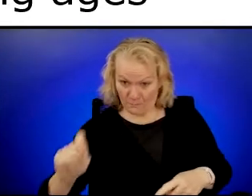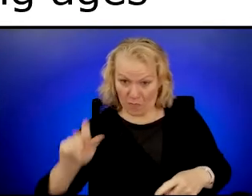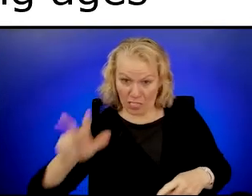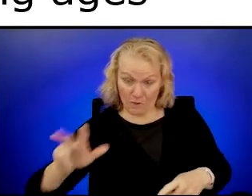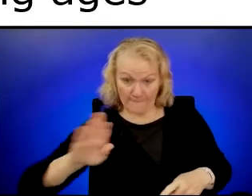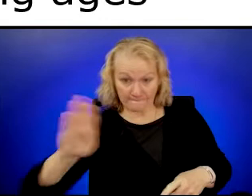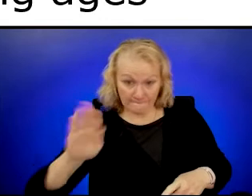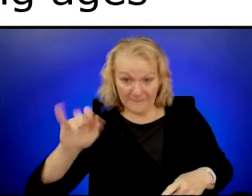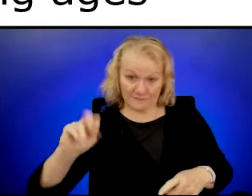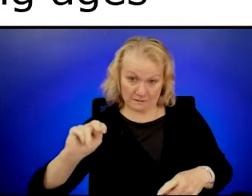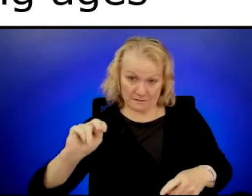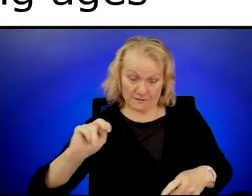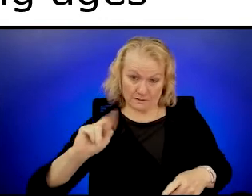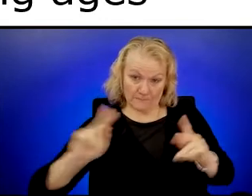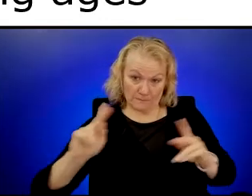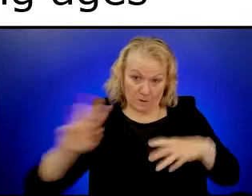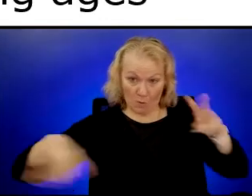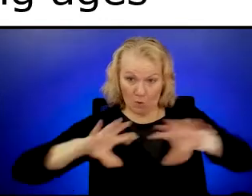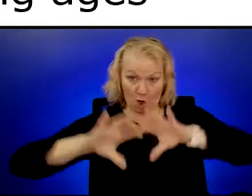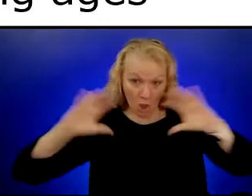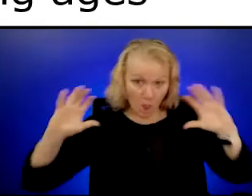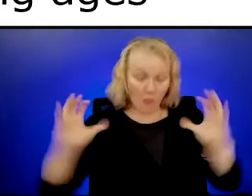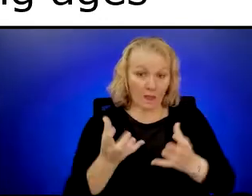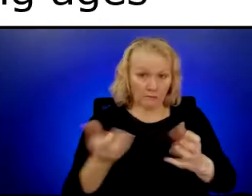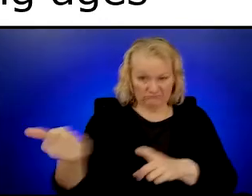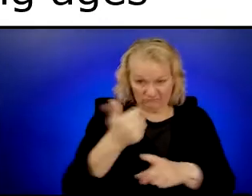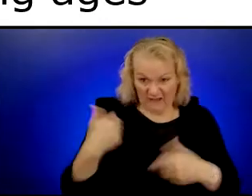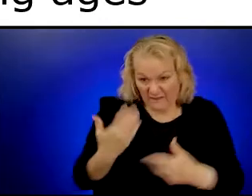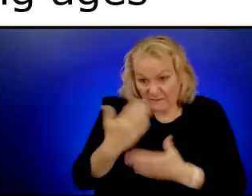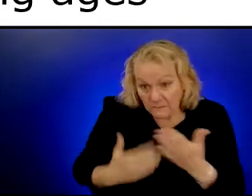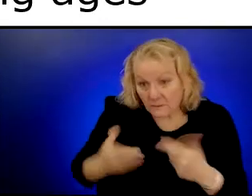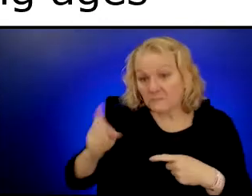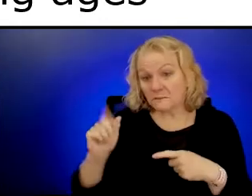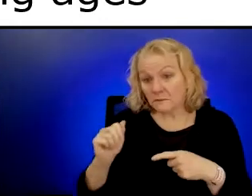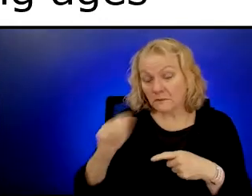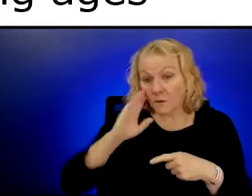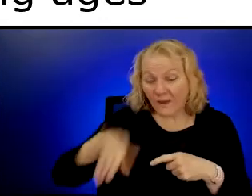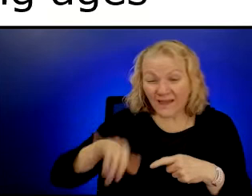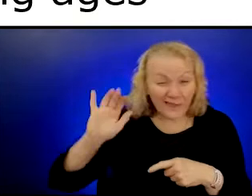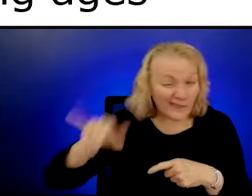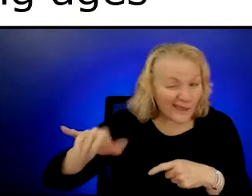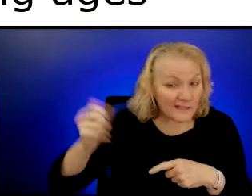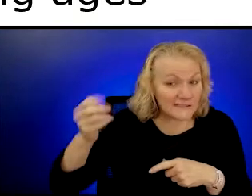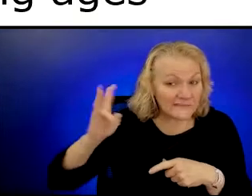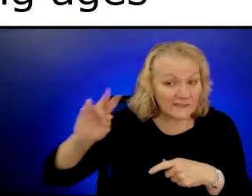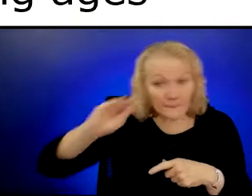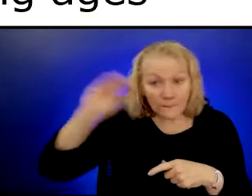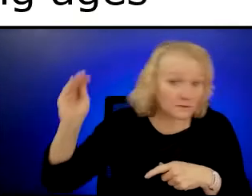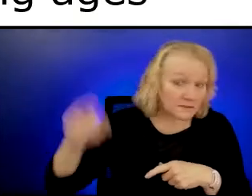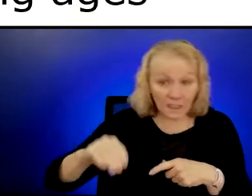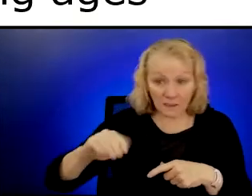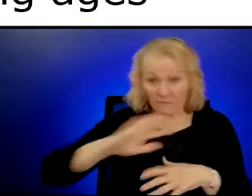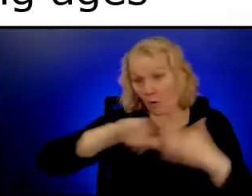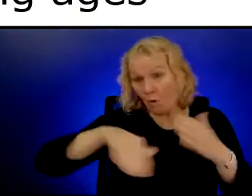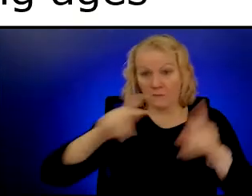people globally who live with some form of disability? That's 17% of the world's